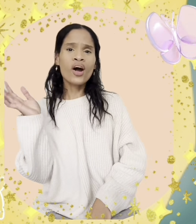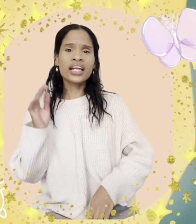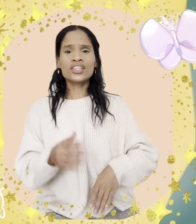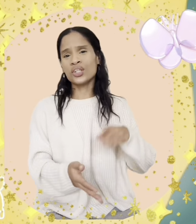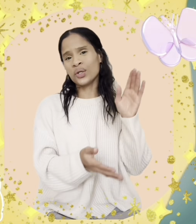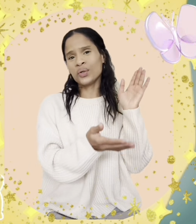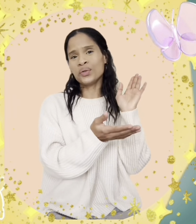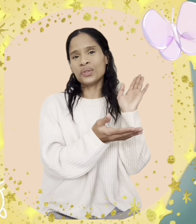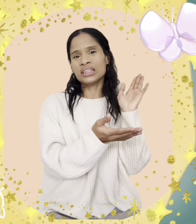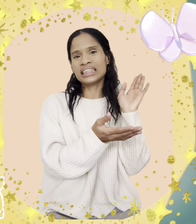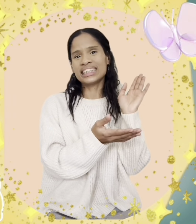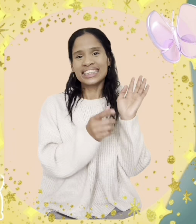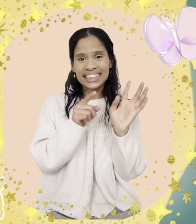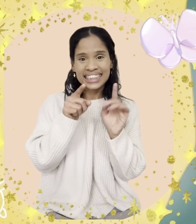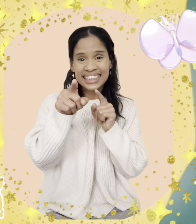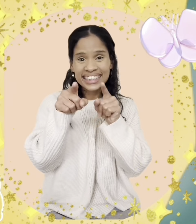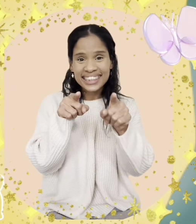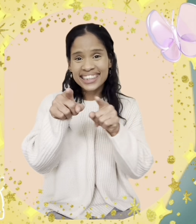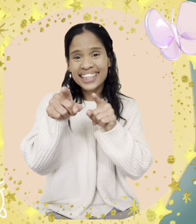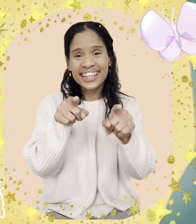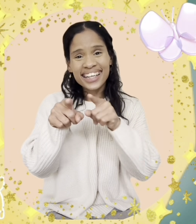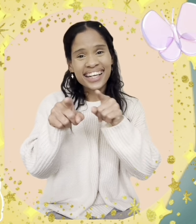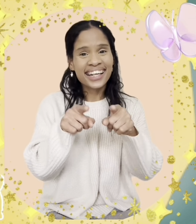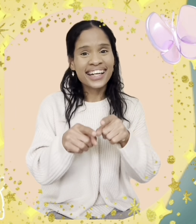good morning to